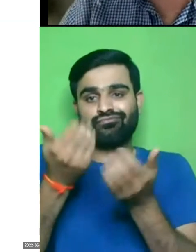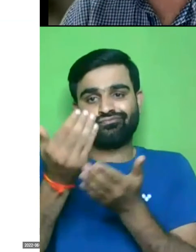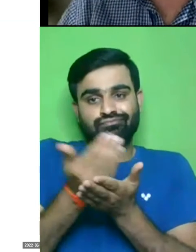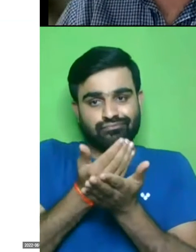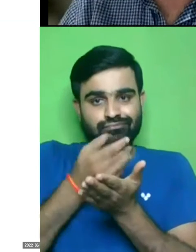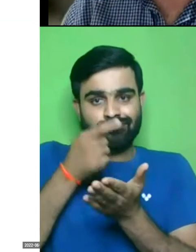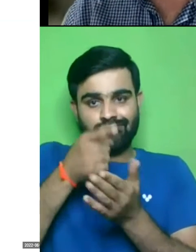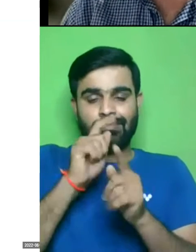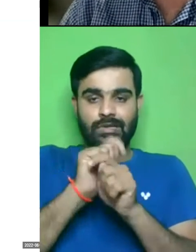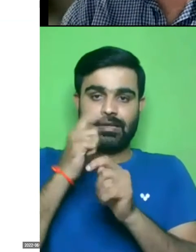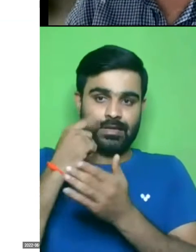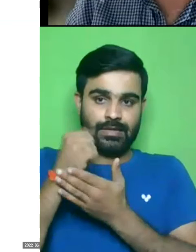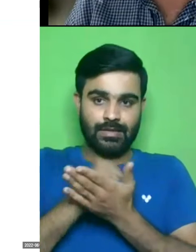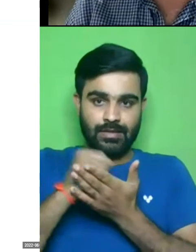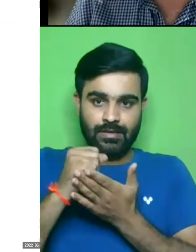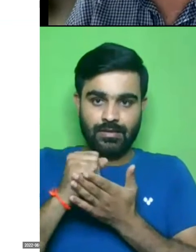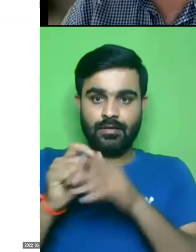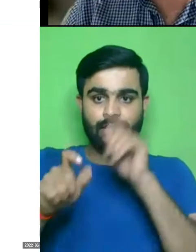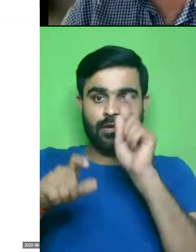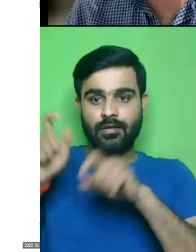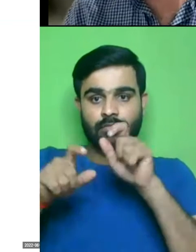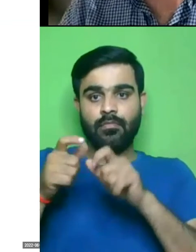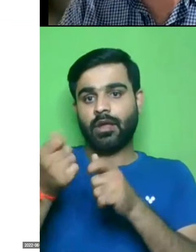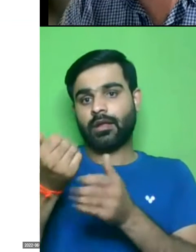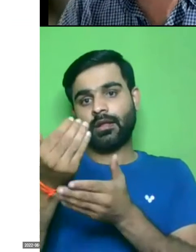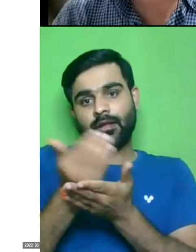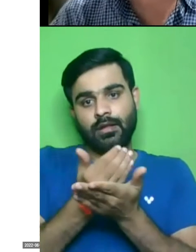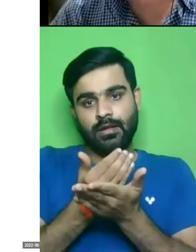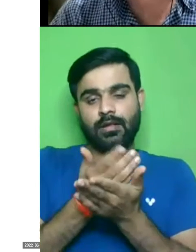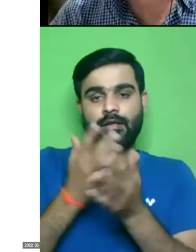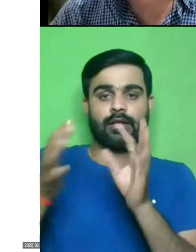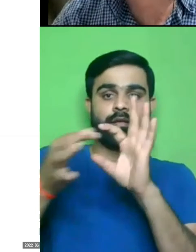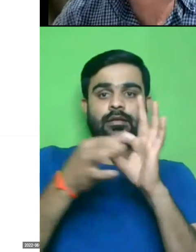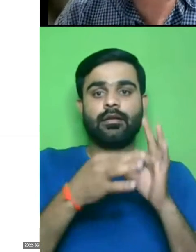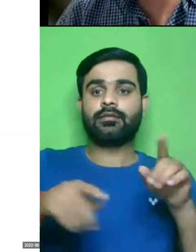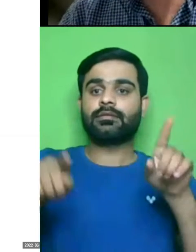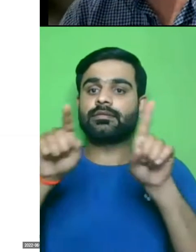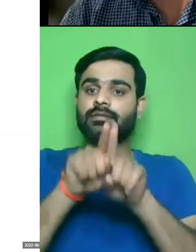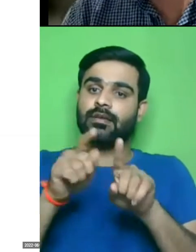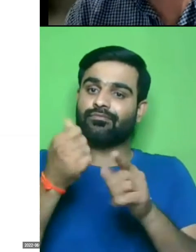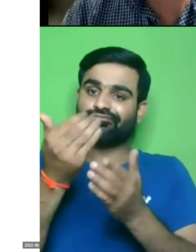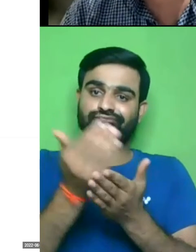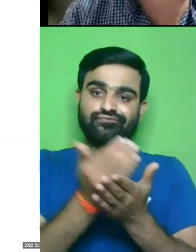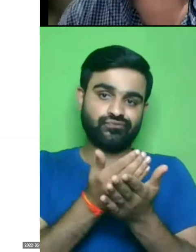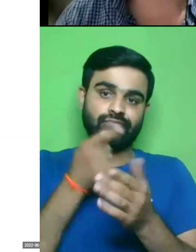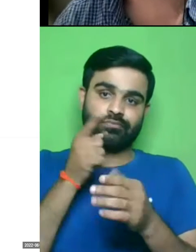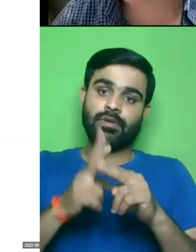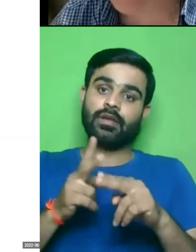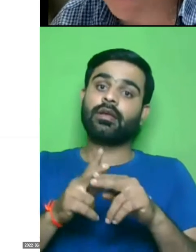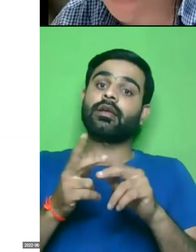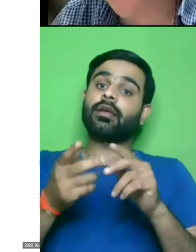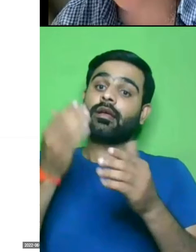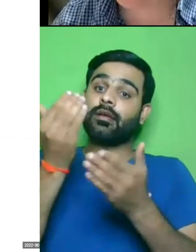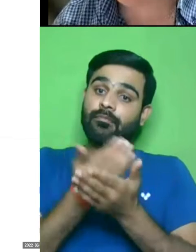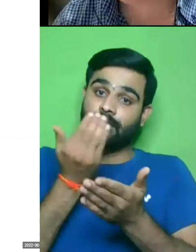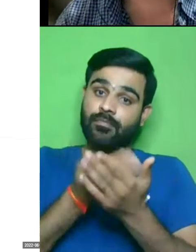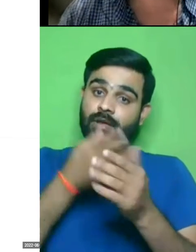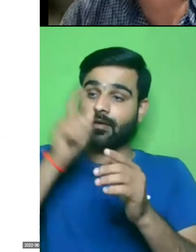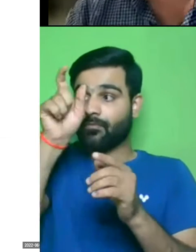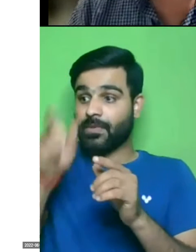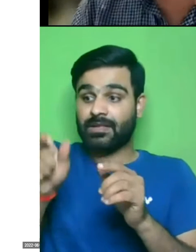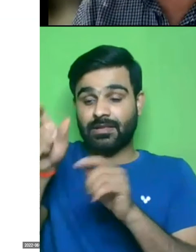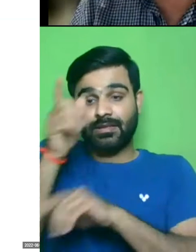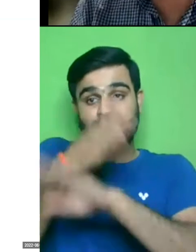diagram here, the blue household and the orange household both have the same level of income. but the orange household has a person with a